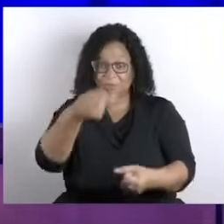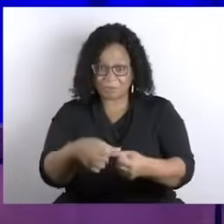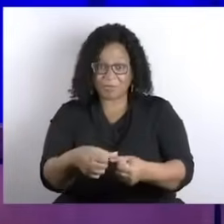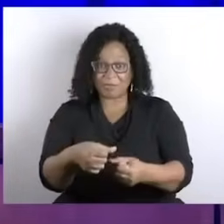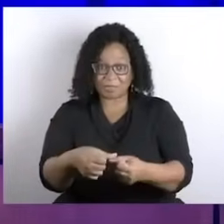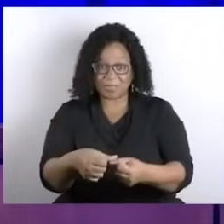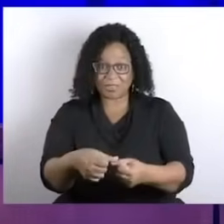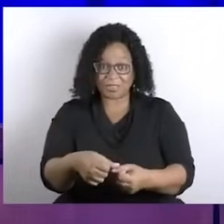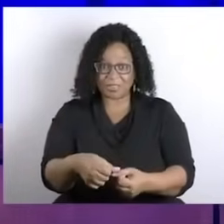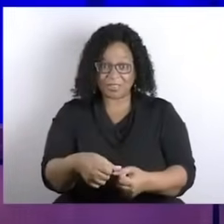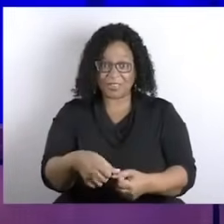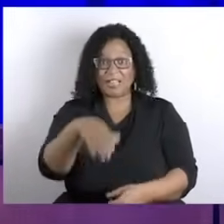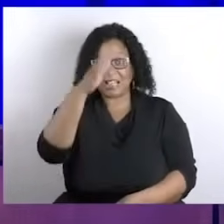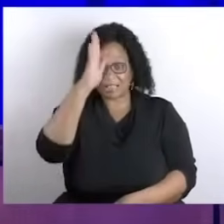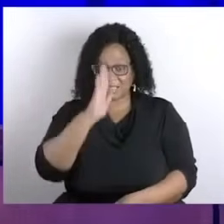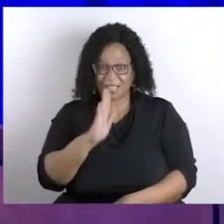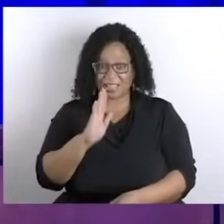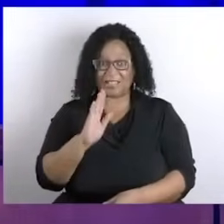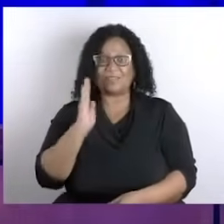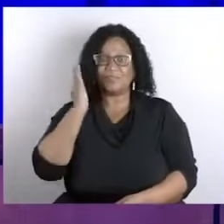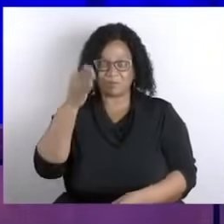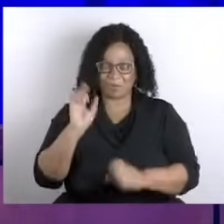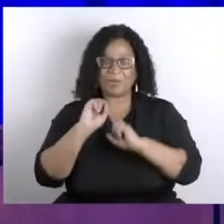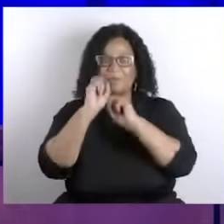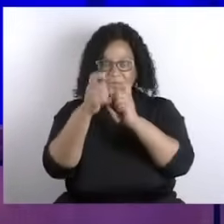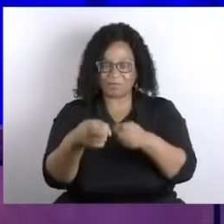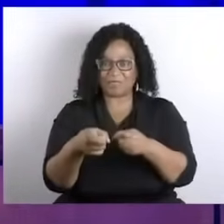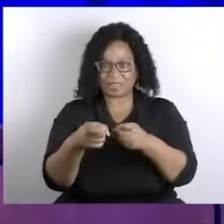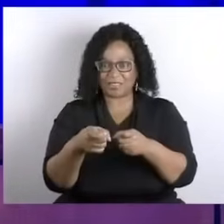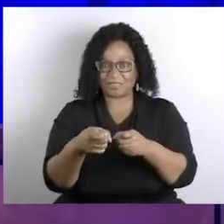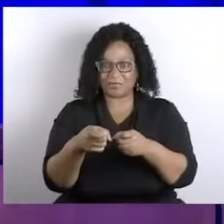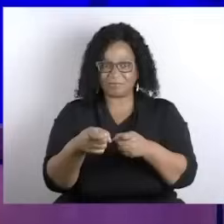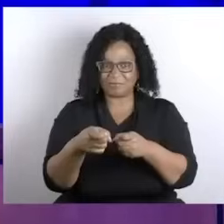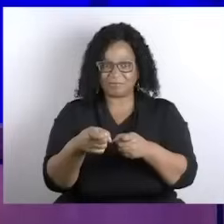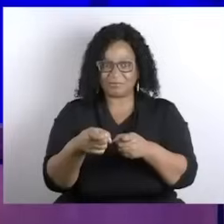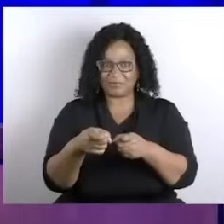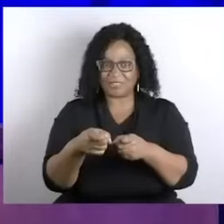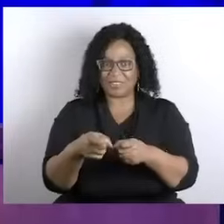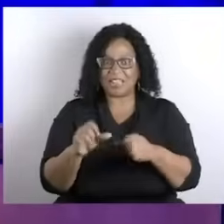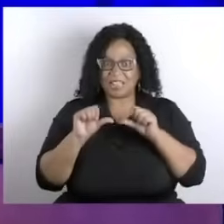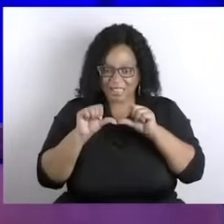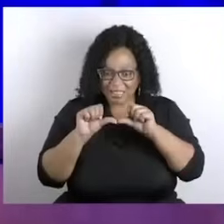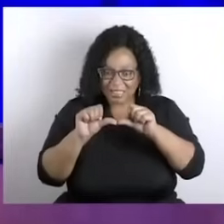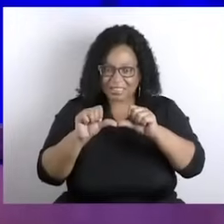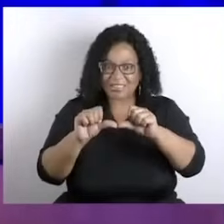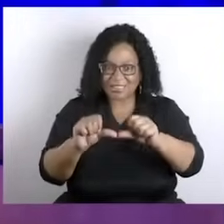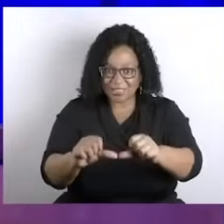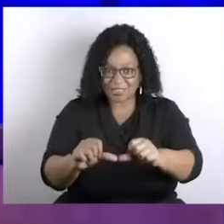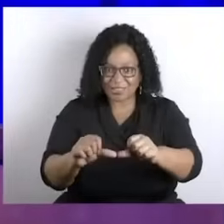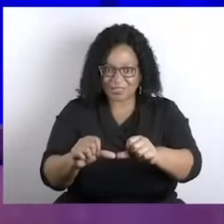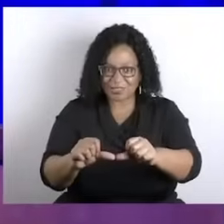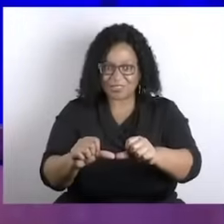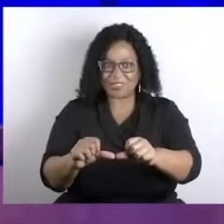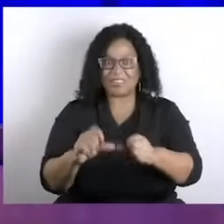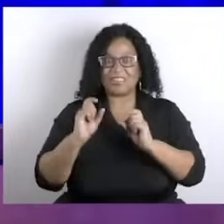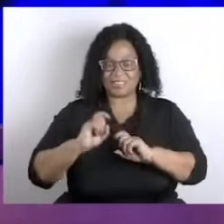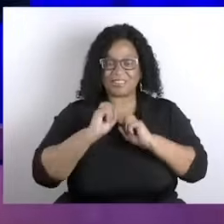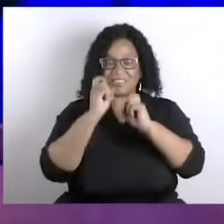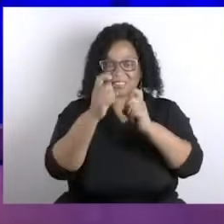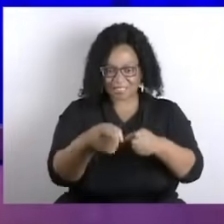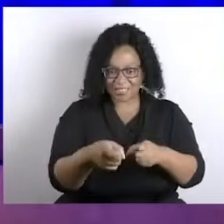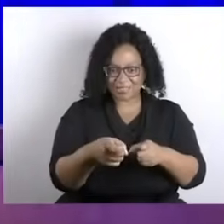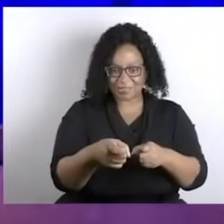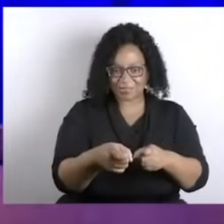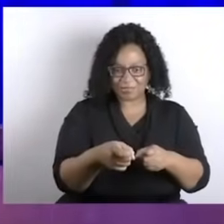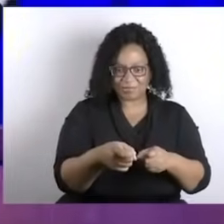you have a provider. You got to remember the providence of God is still in your favor. I told you they're disillusioned,